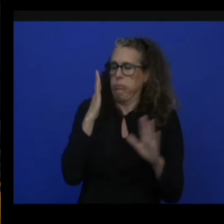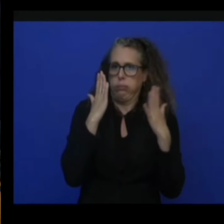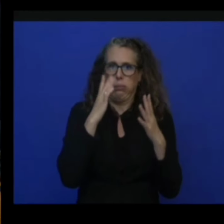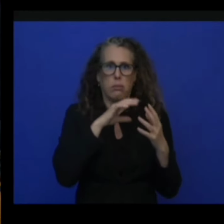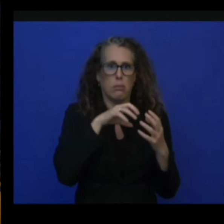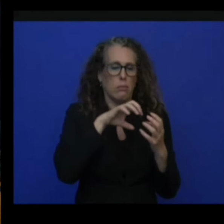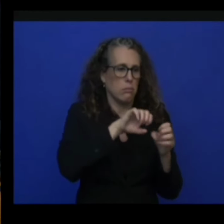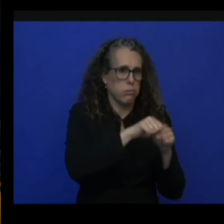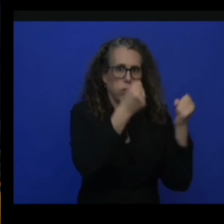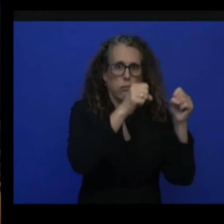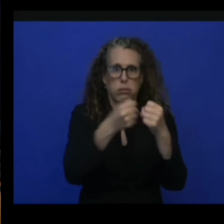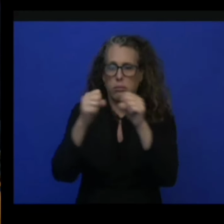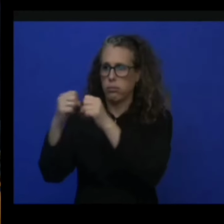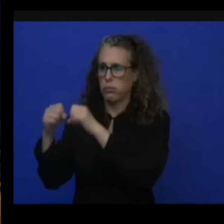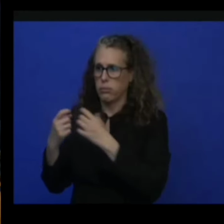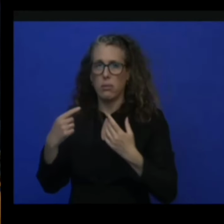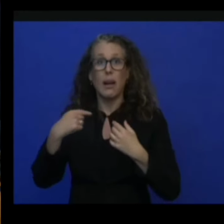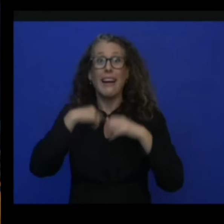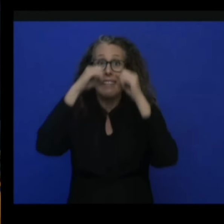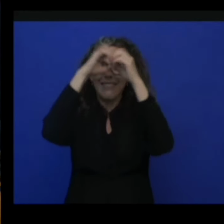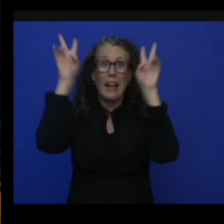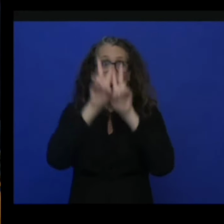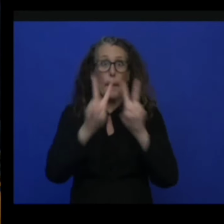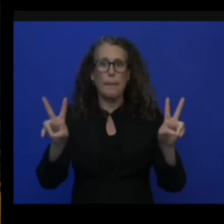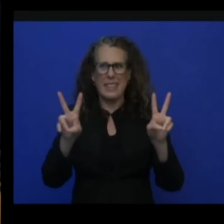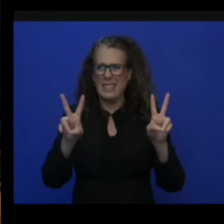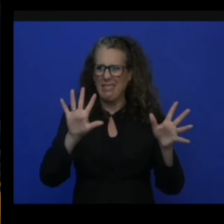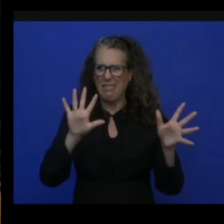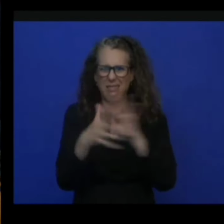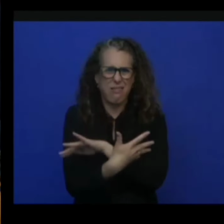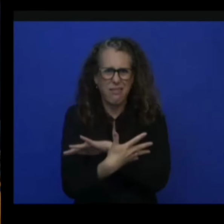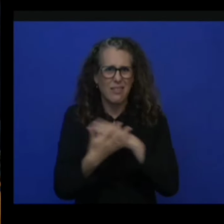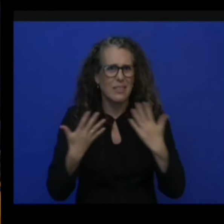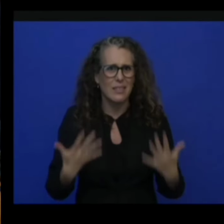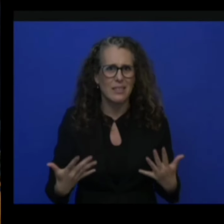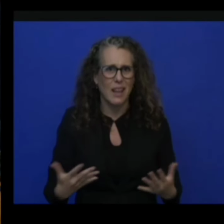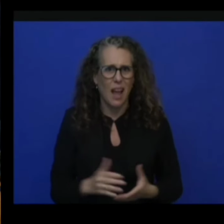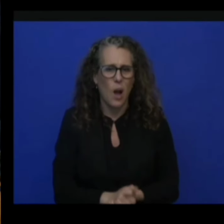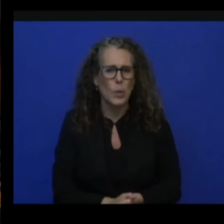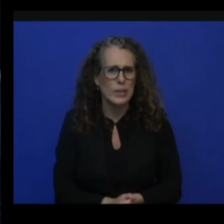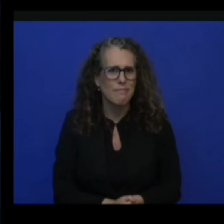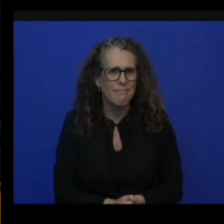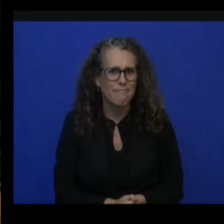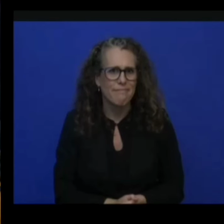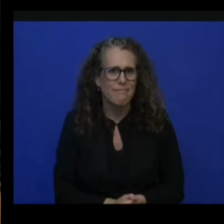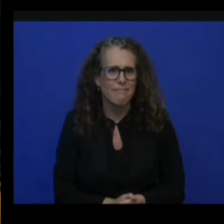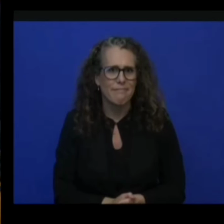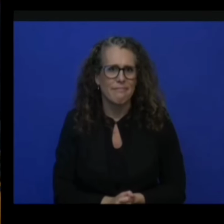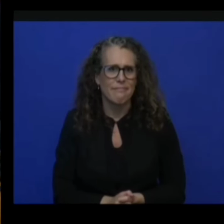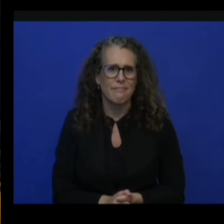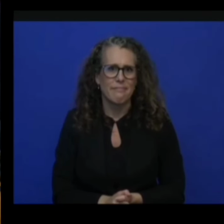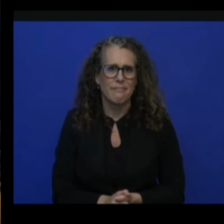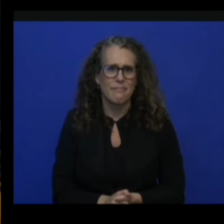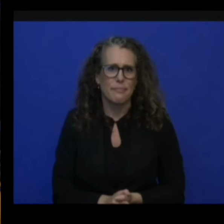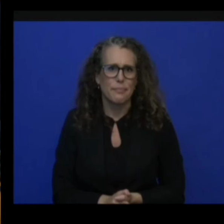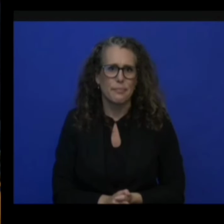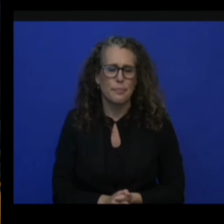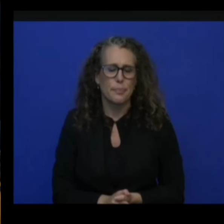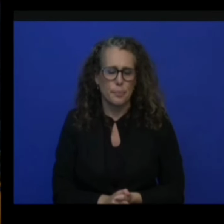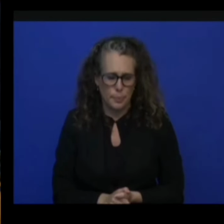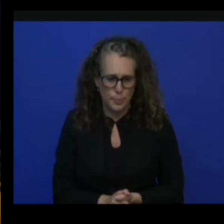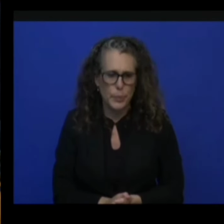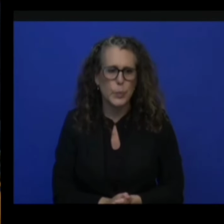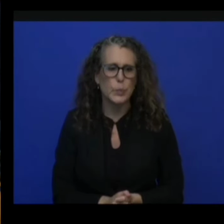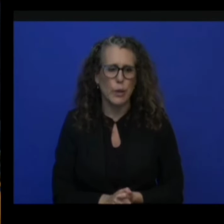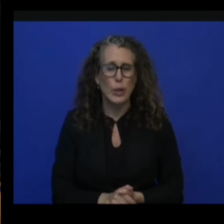understanding of peace, we continue to confront a series of unprecedented